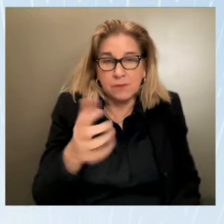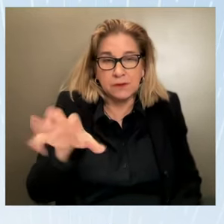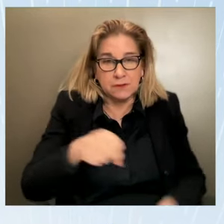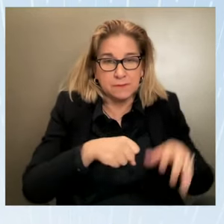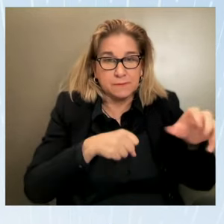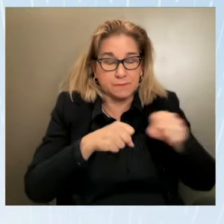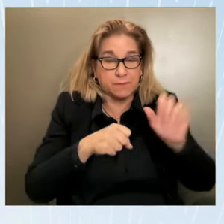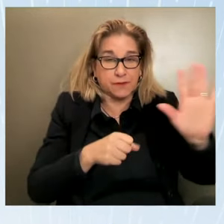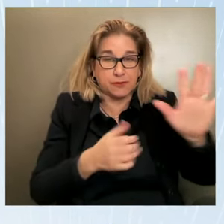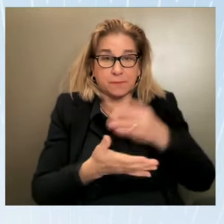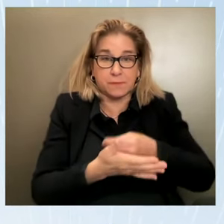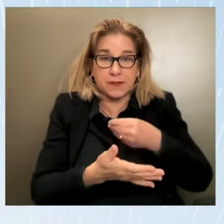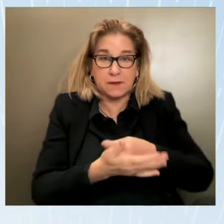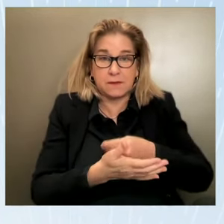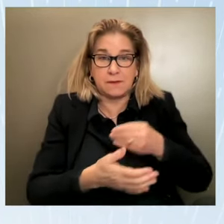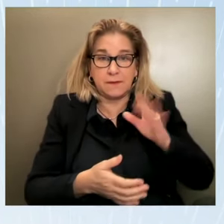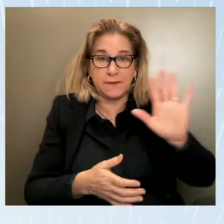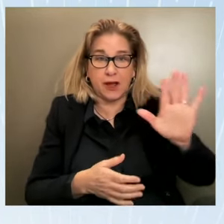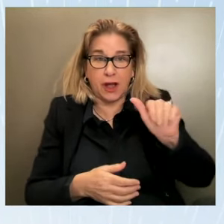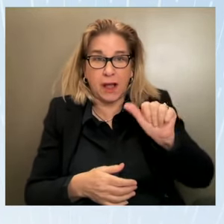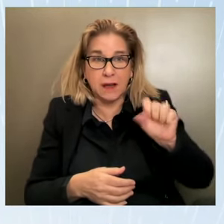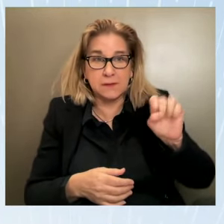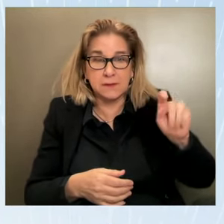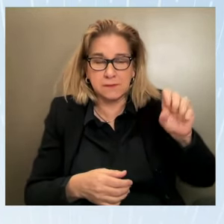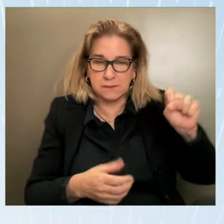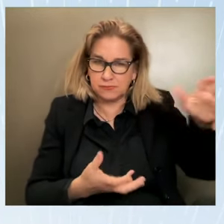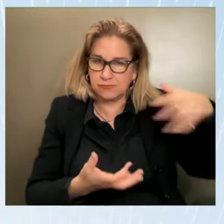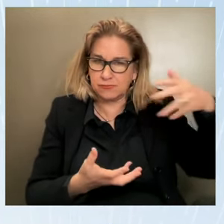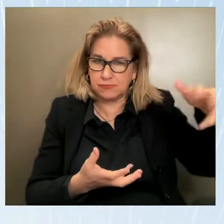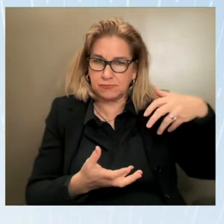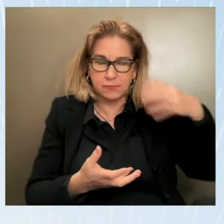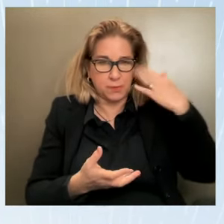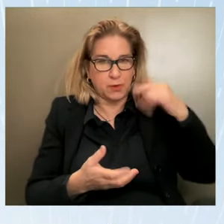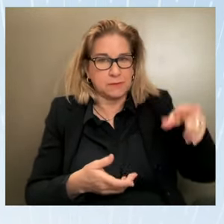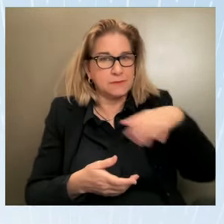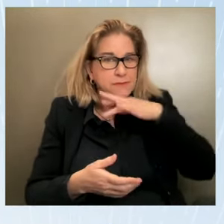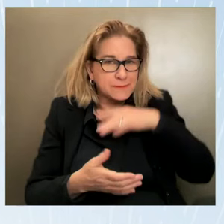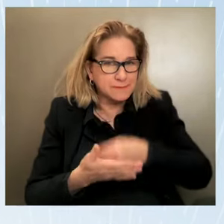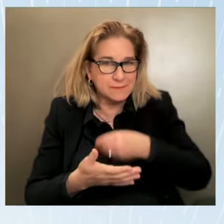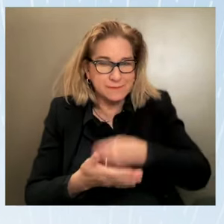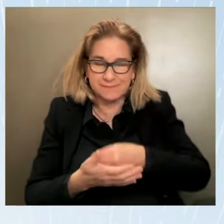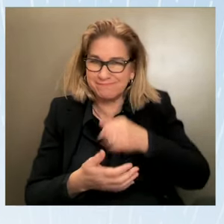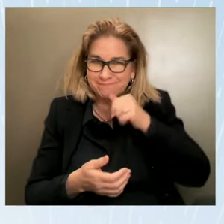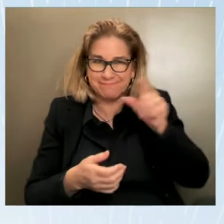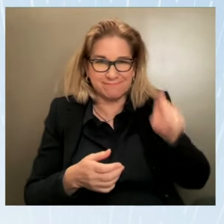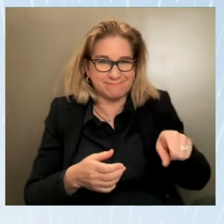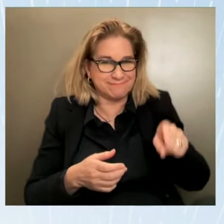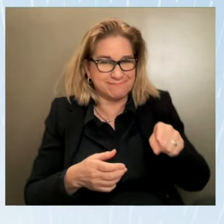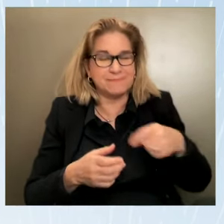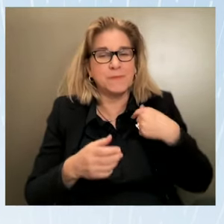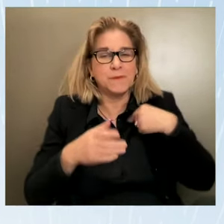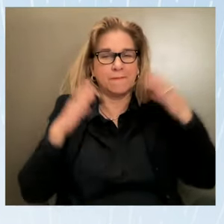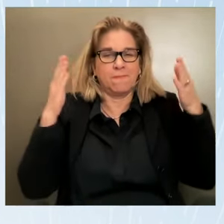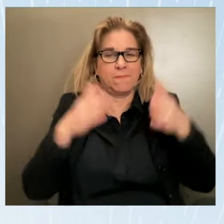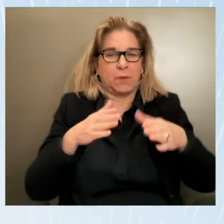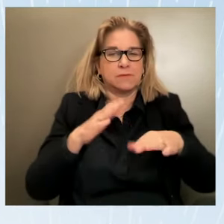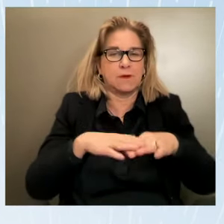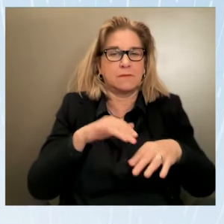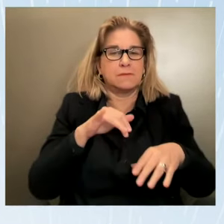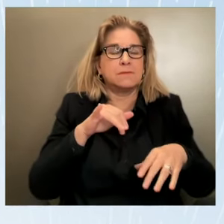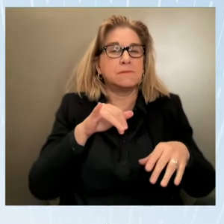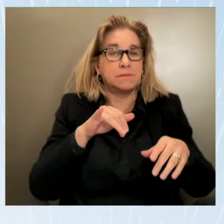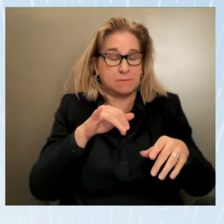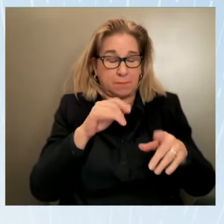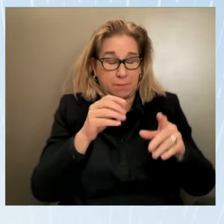victims front and center. So this work wouldn't be possible without the help of our many partners, federal, state,